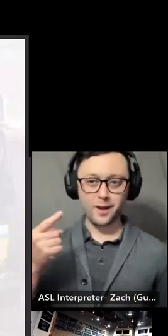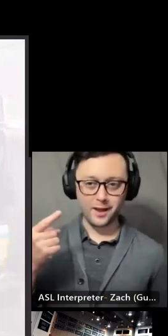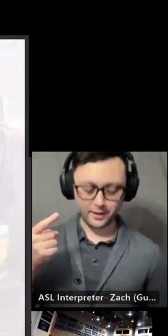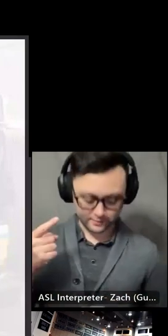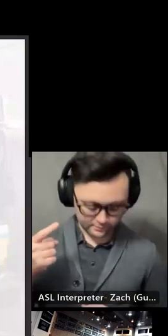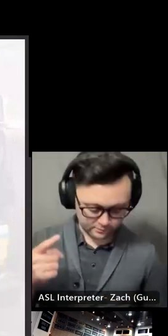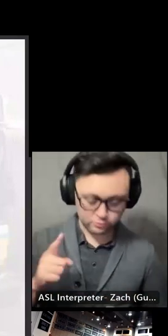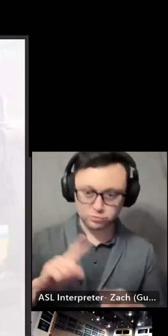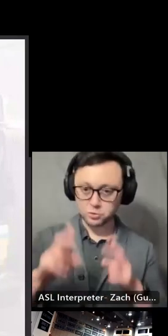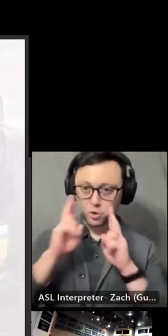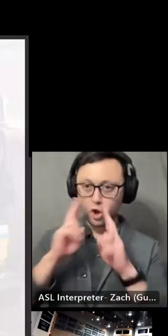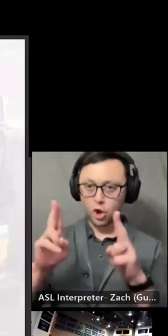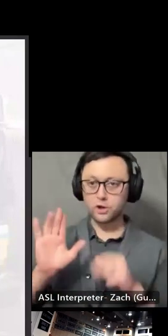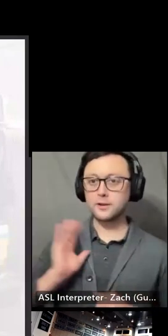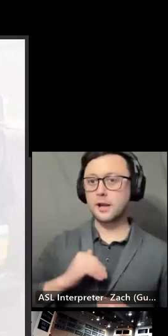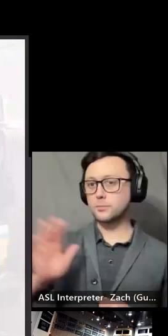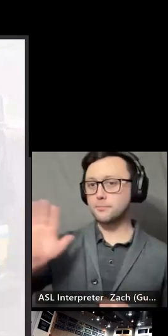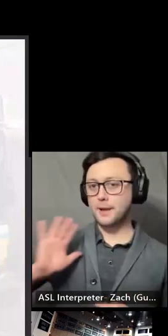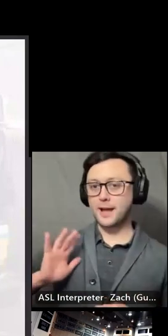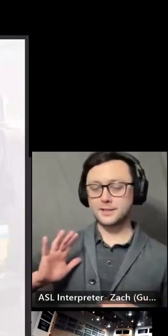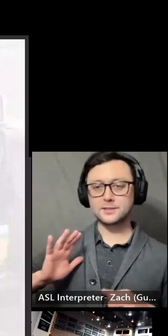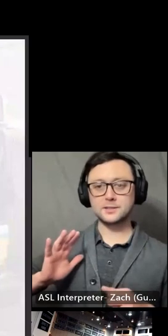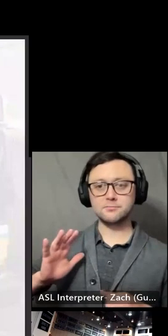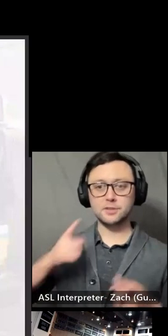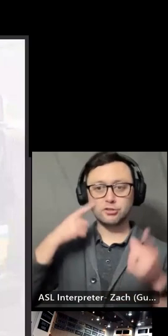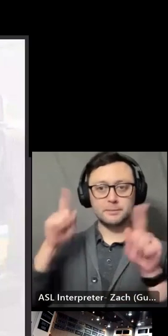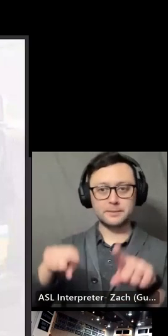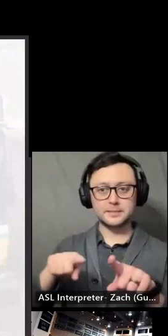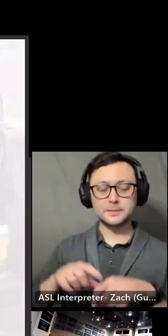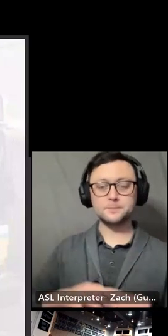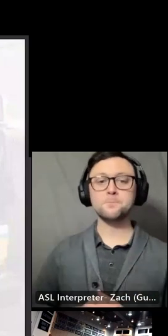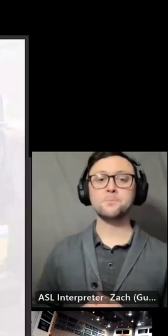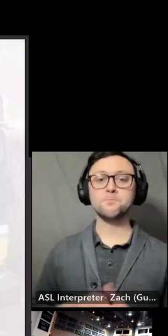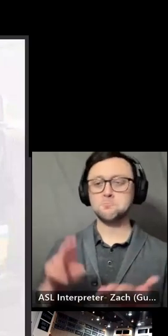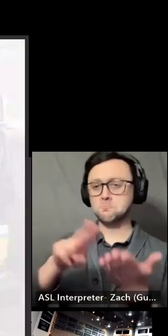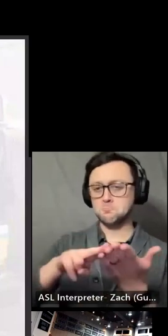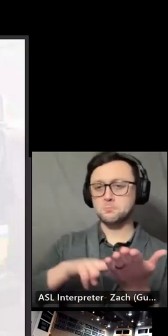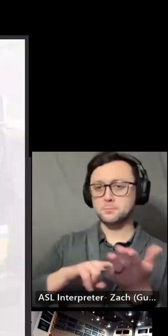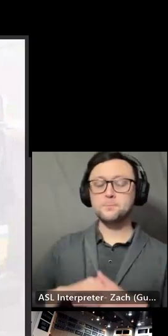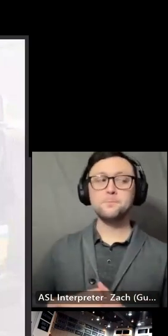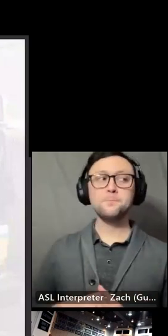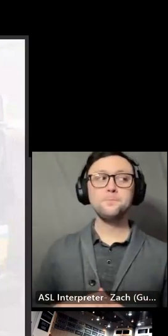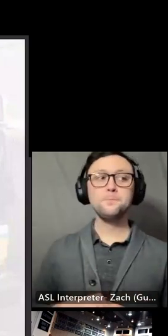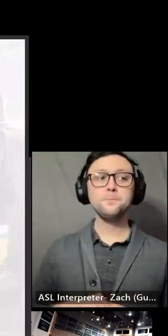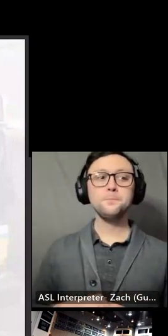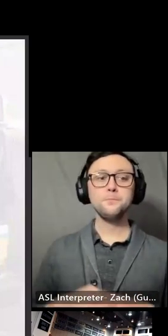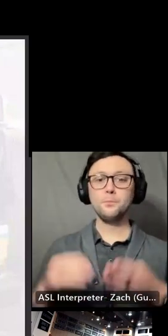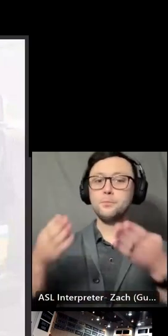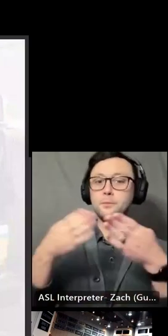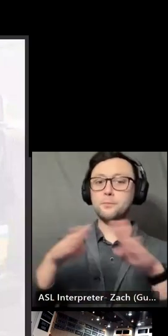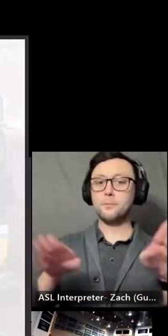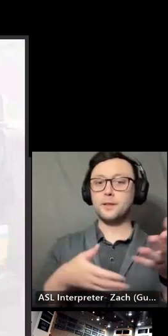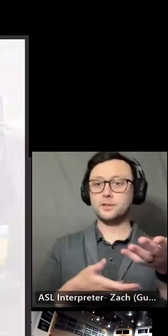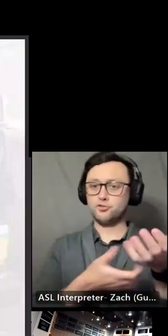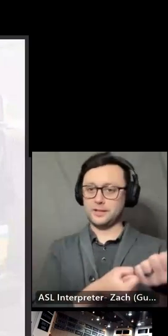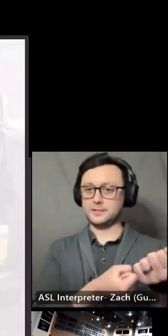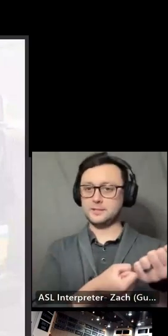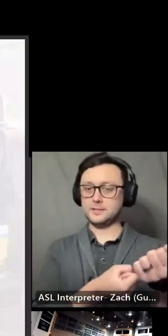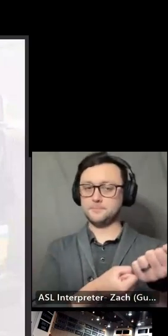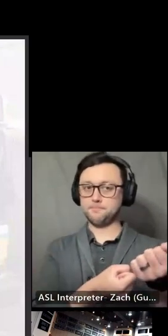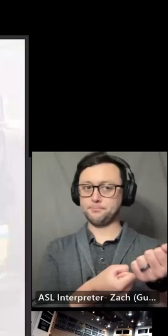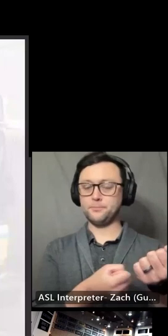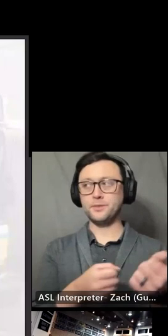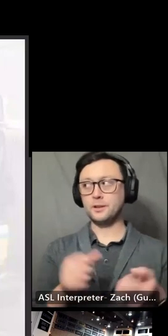the past agreements. This is a question of public trust, and I won't